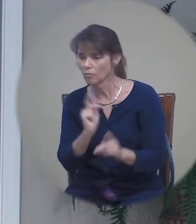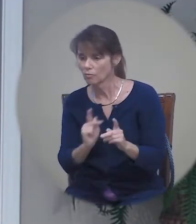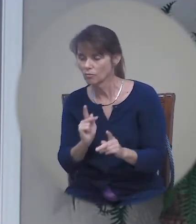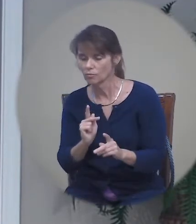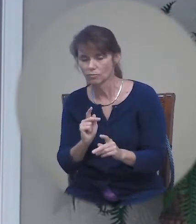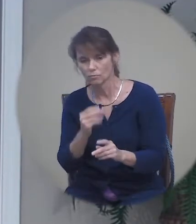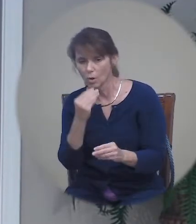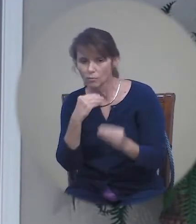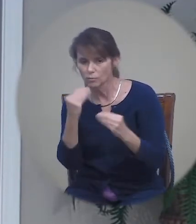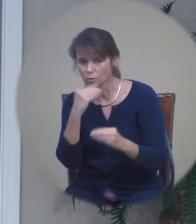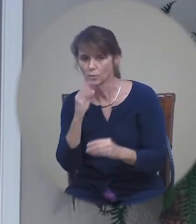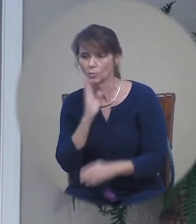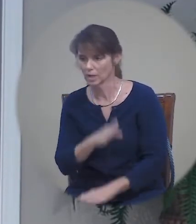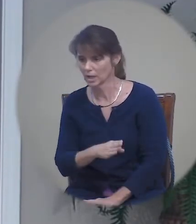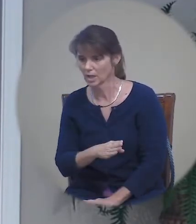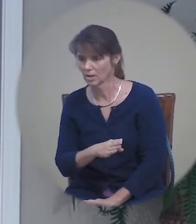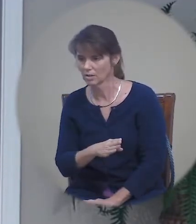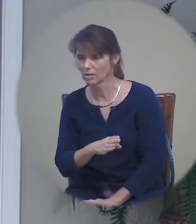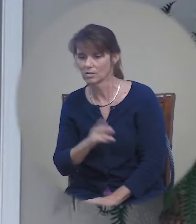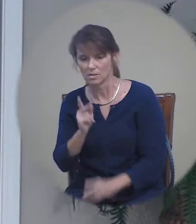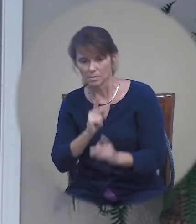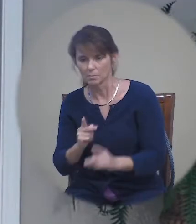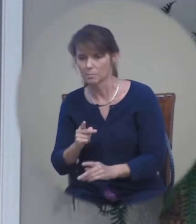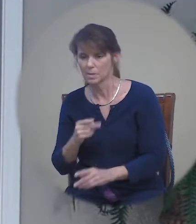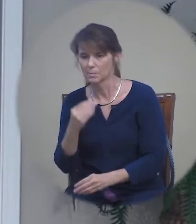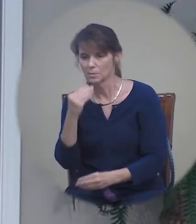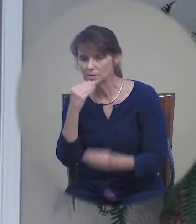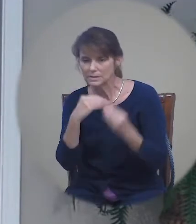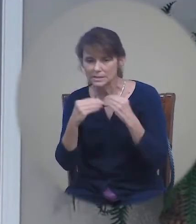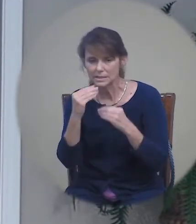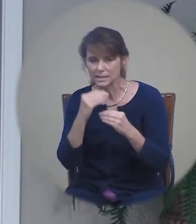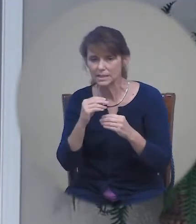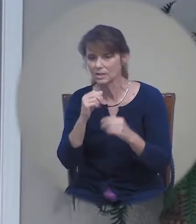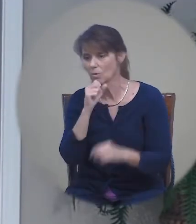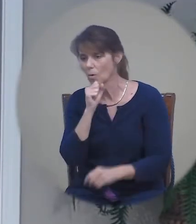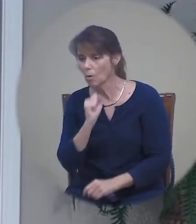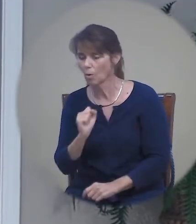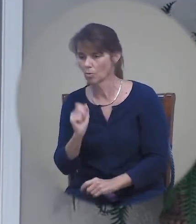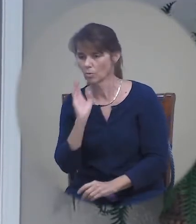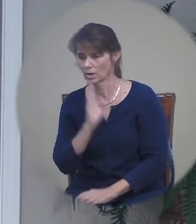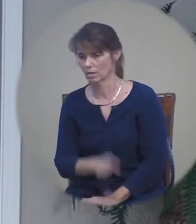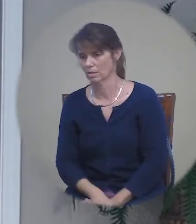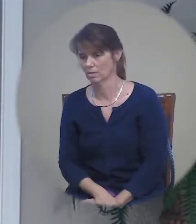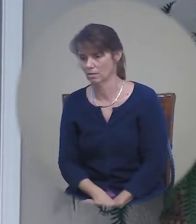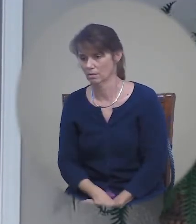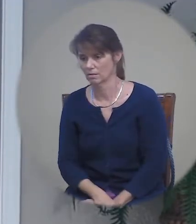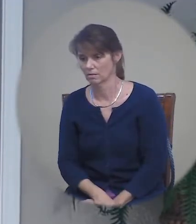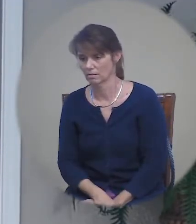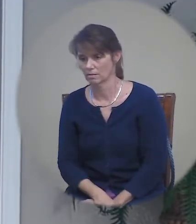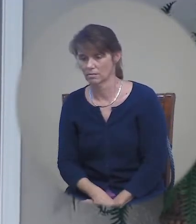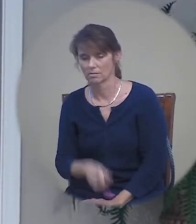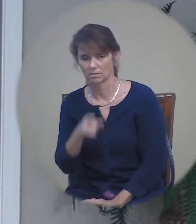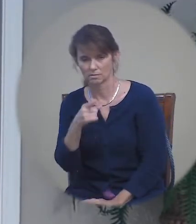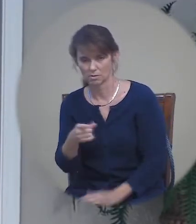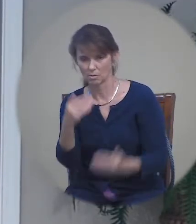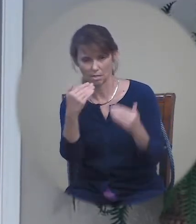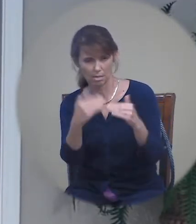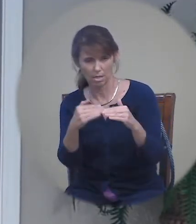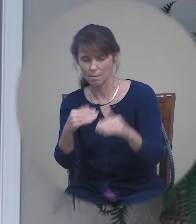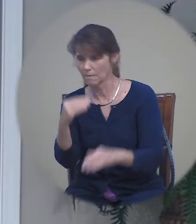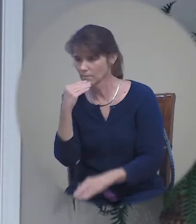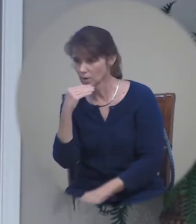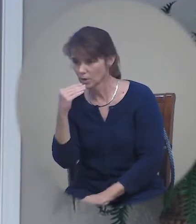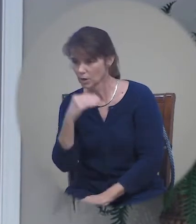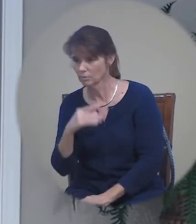the same. In the third year you sow, reap, plant vineyards, and eat their fruit. The surviving remnant of the house of Judah will again